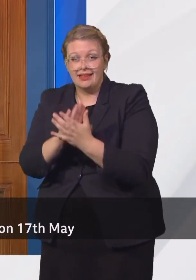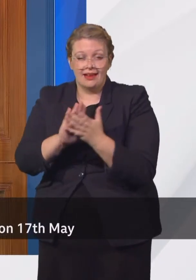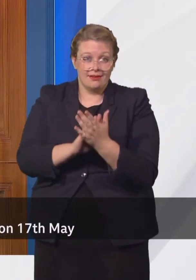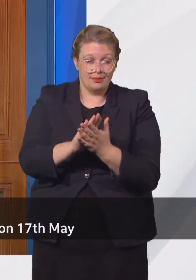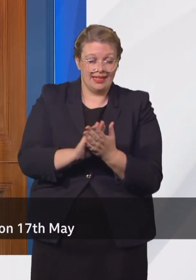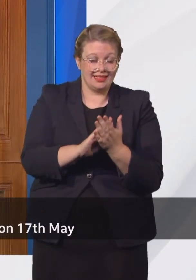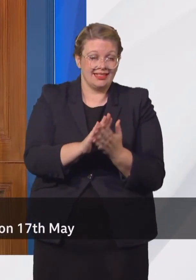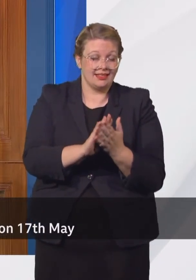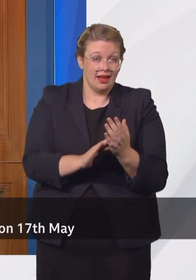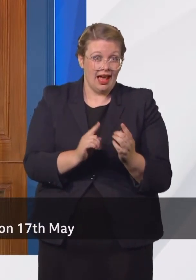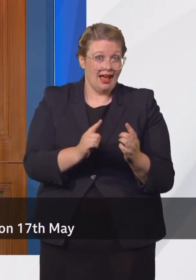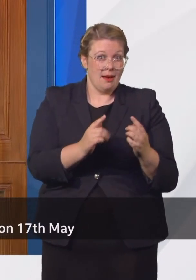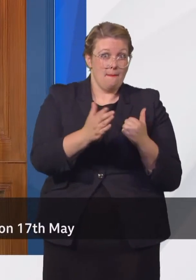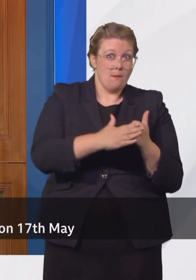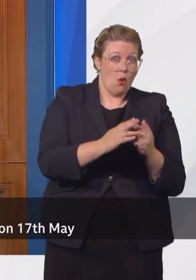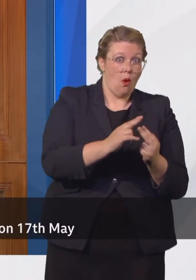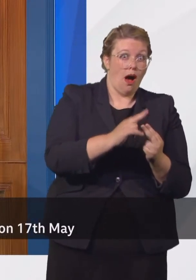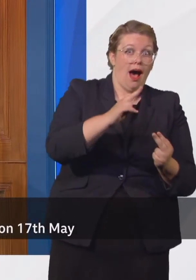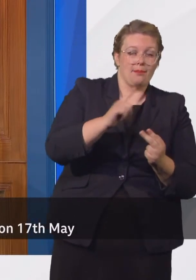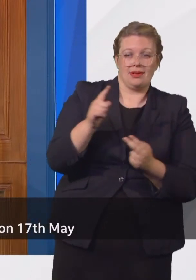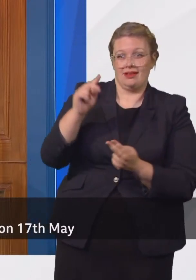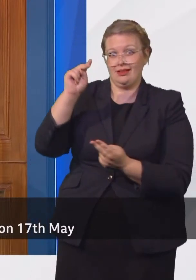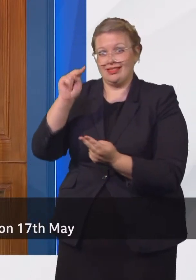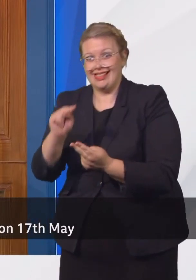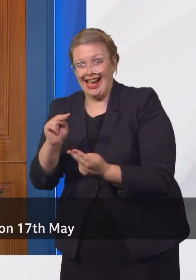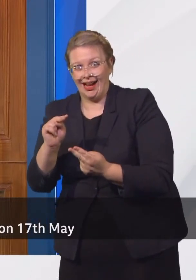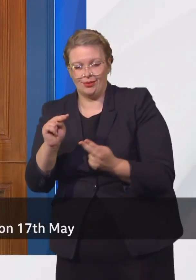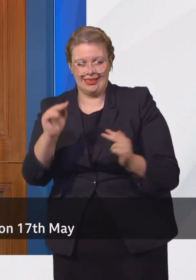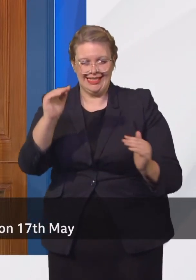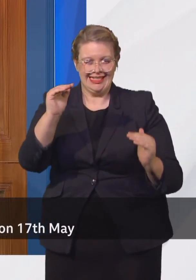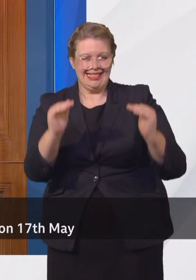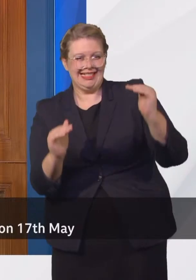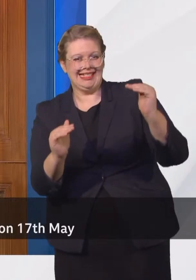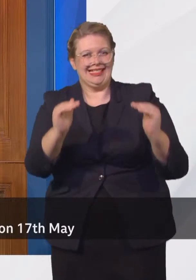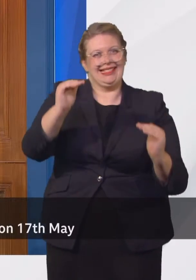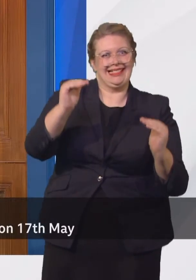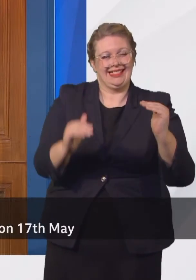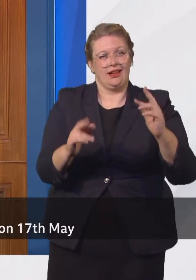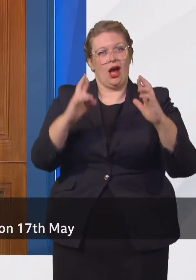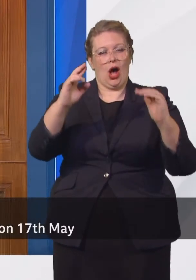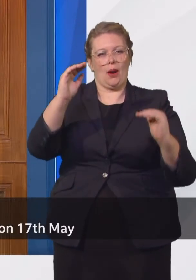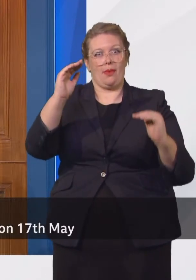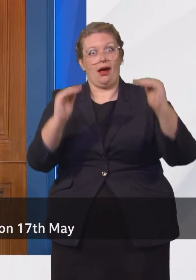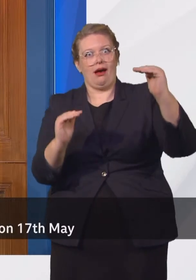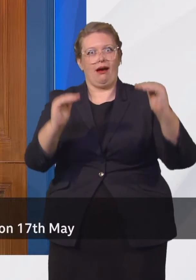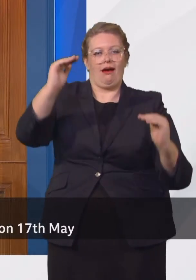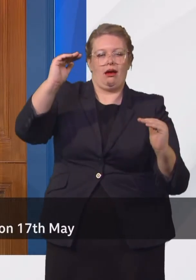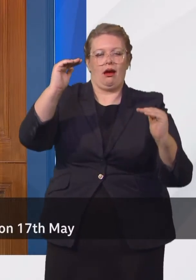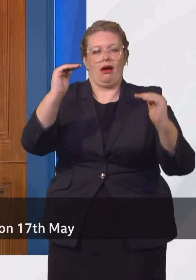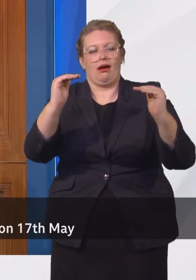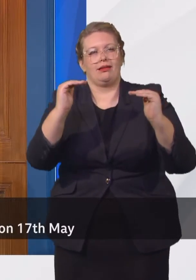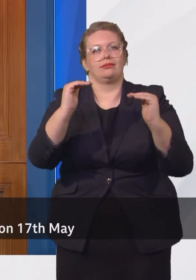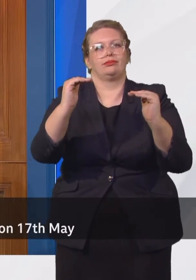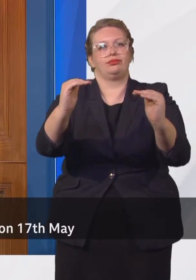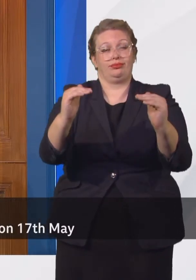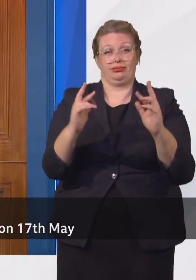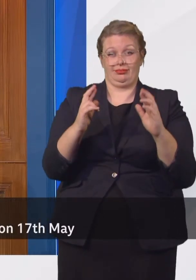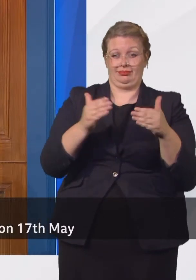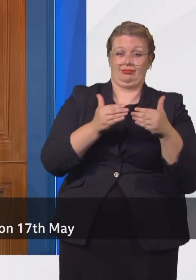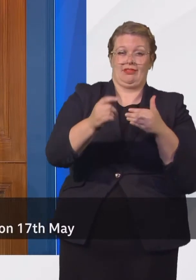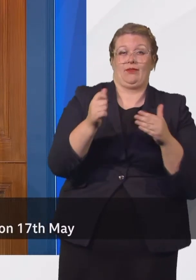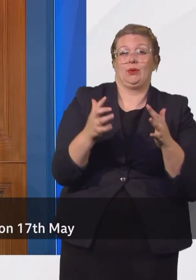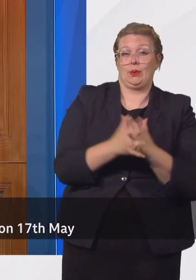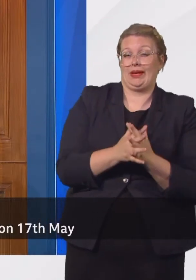downward pressure on R. So those are kind of competing forces that are at play in the next